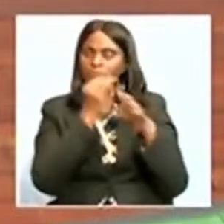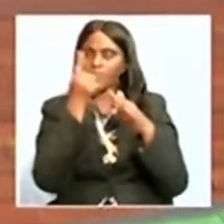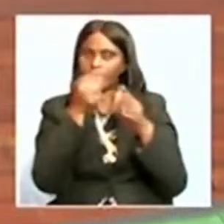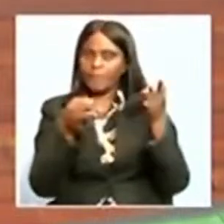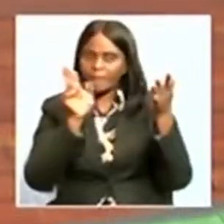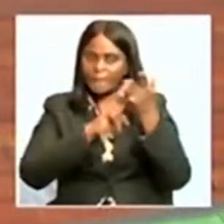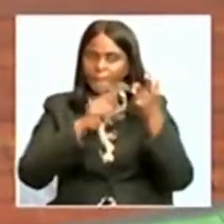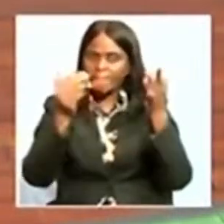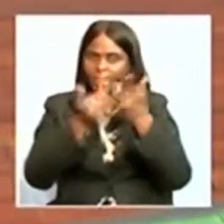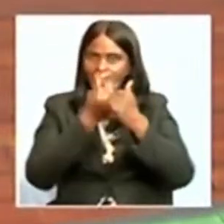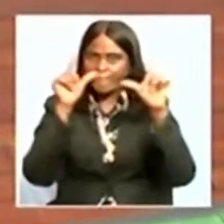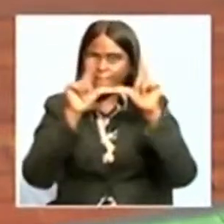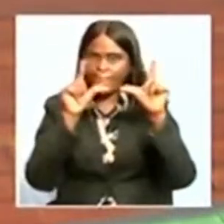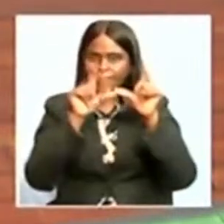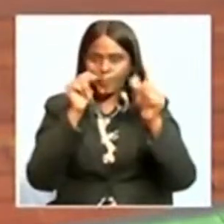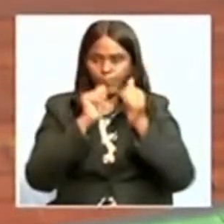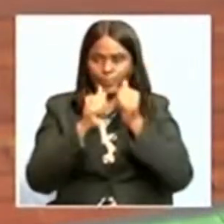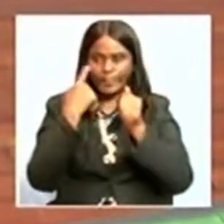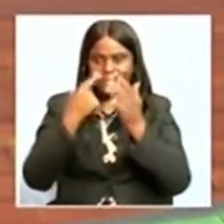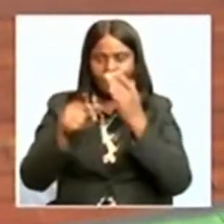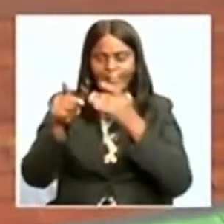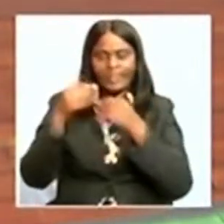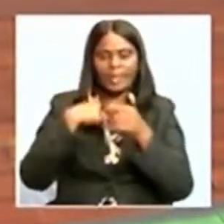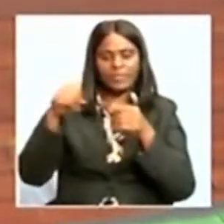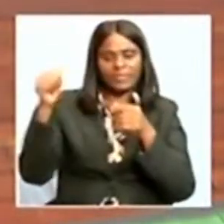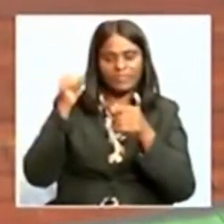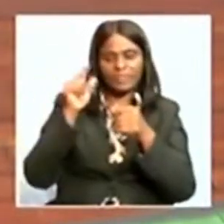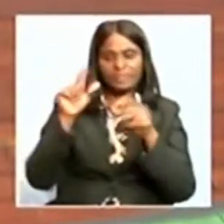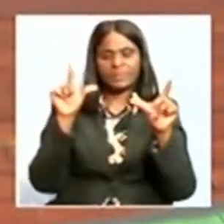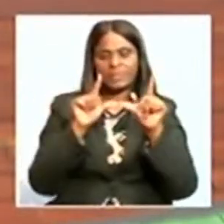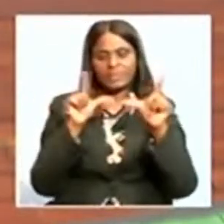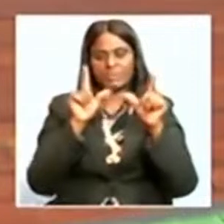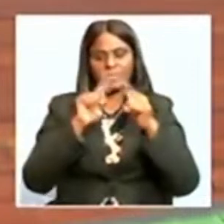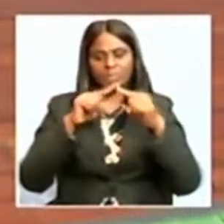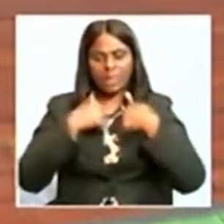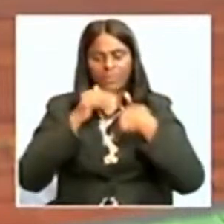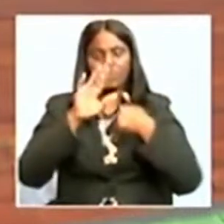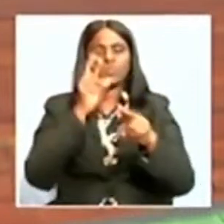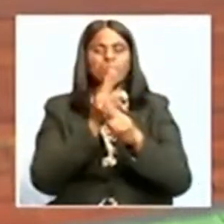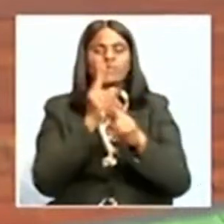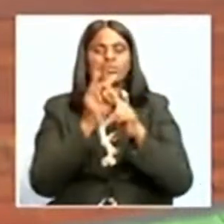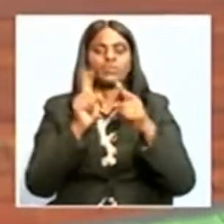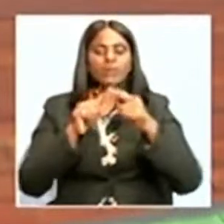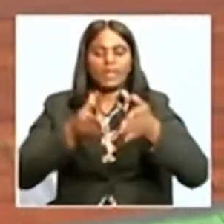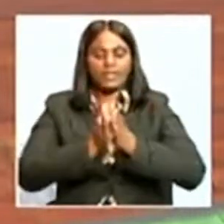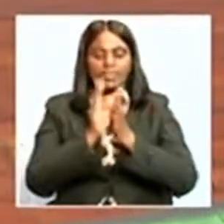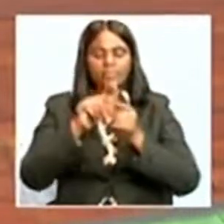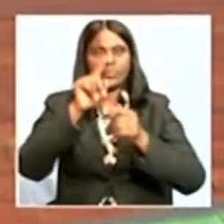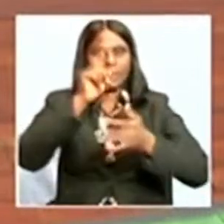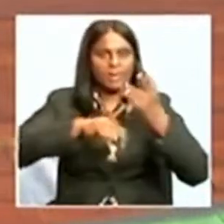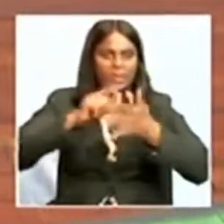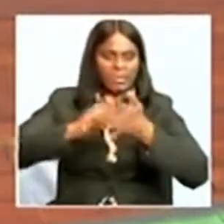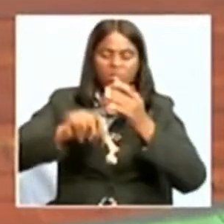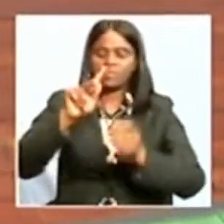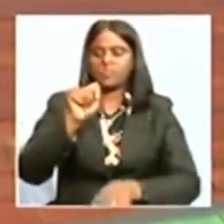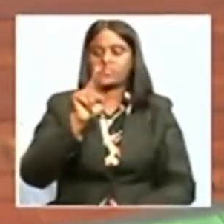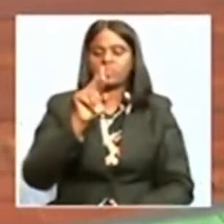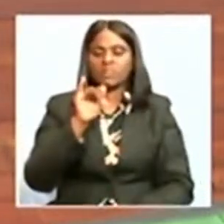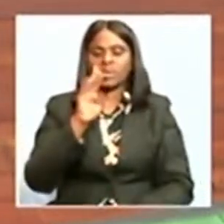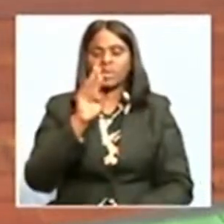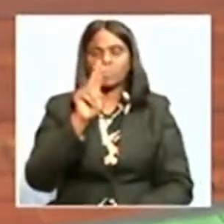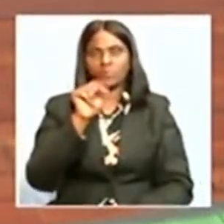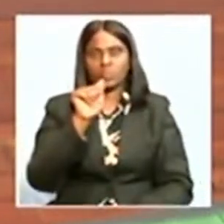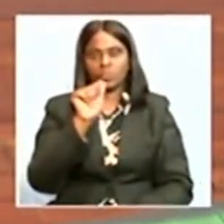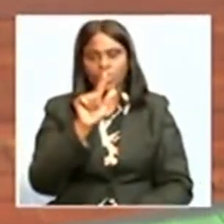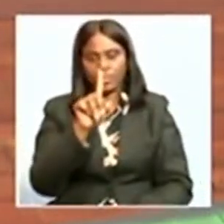of a manufacturer's license who has been refused such license to have the right to appeal to the Tax Appeals Tribunal. Clause